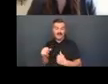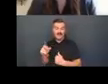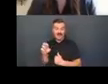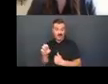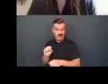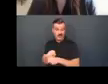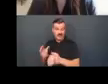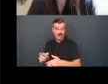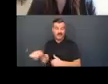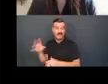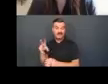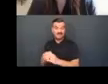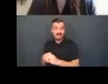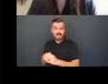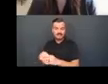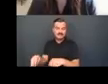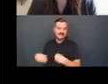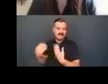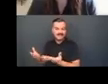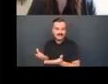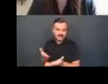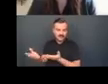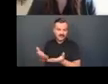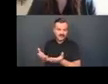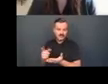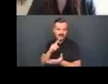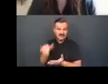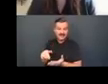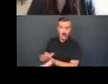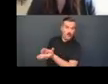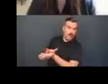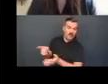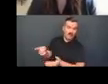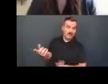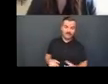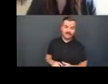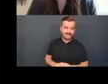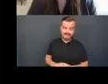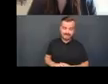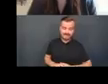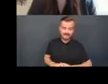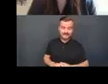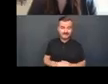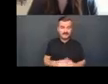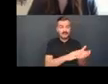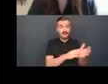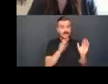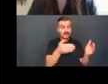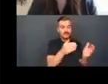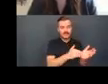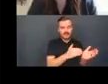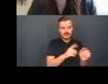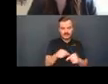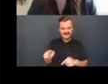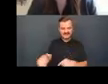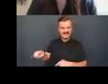participation in the healthcare delivery process is even less recognized. Unlike the presence of a